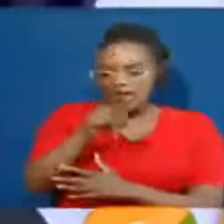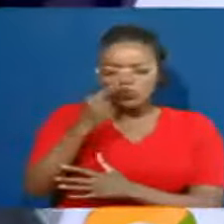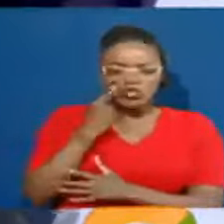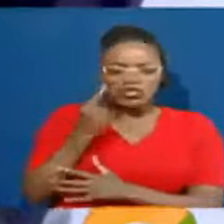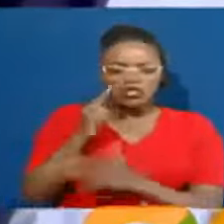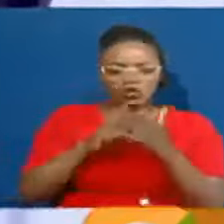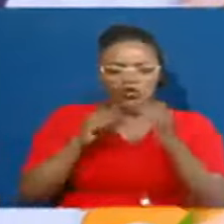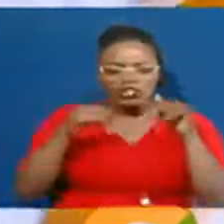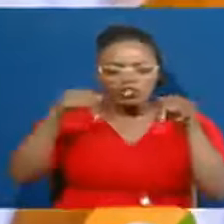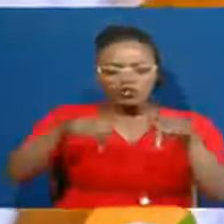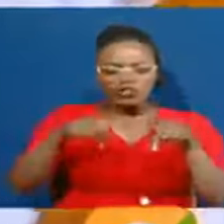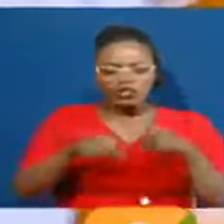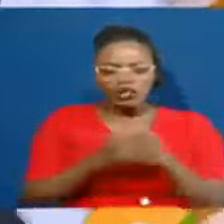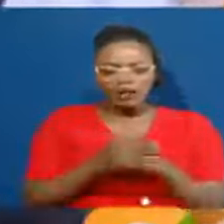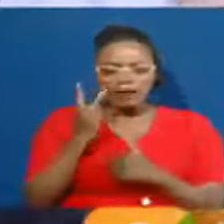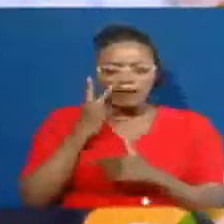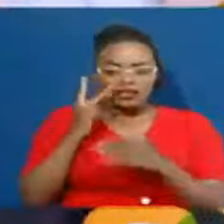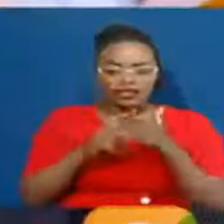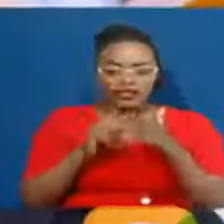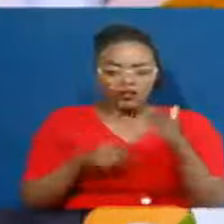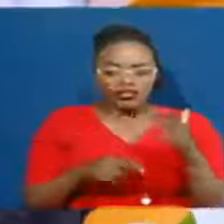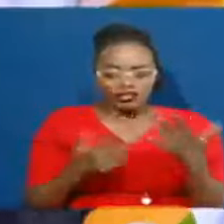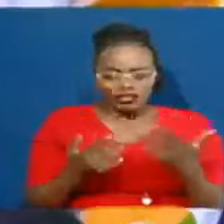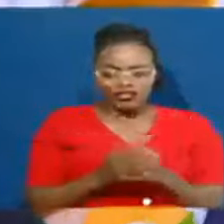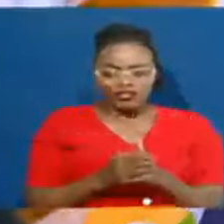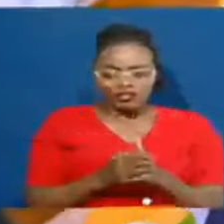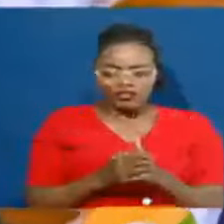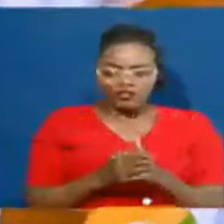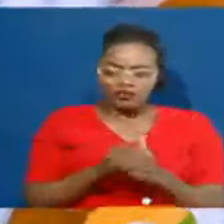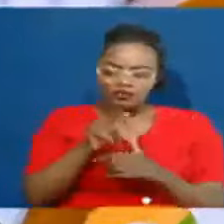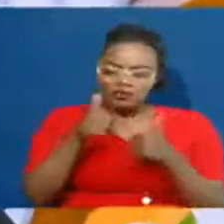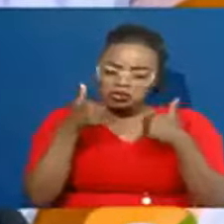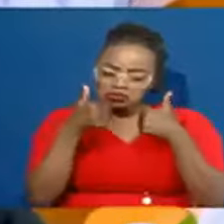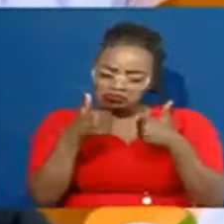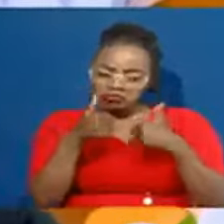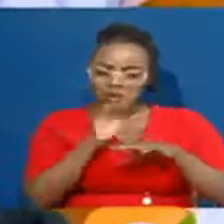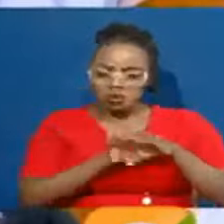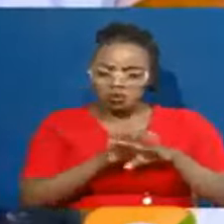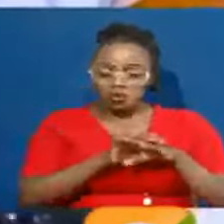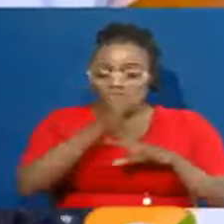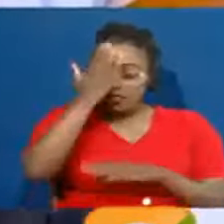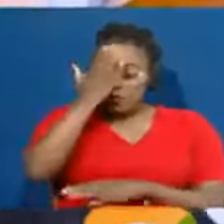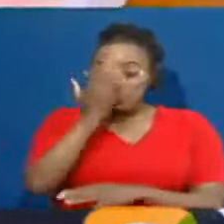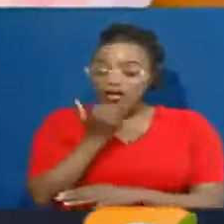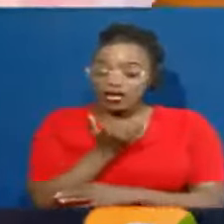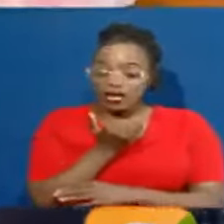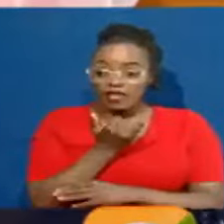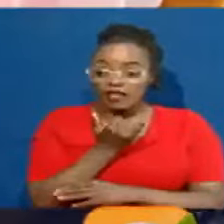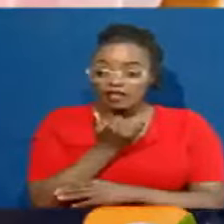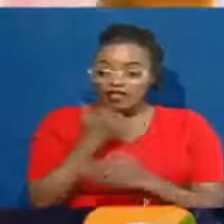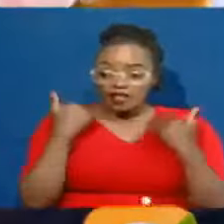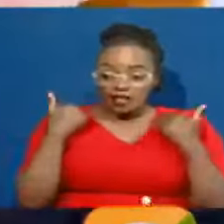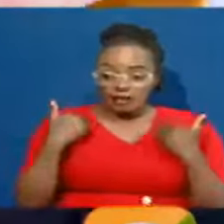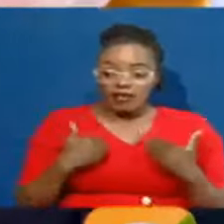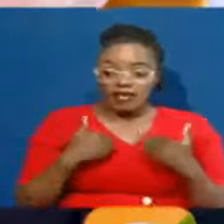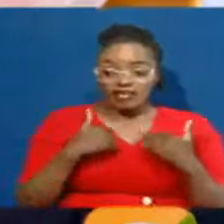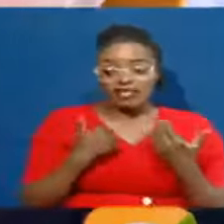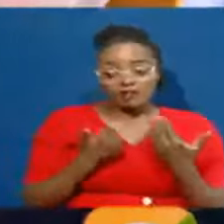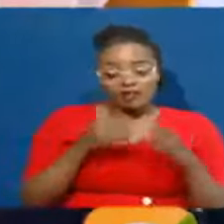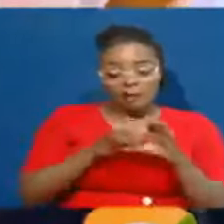leo? Mimi naona imekuwa vizuri kwa sababu si, mimi kama